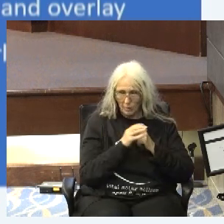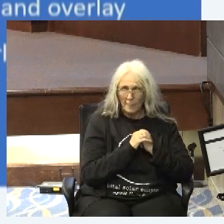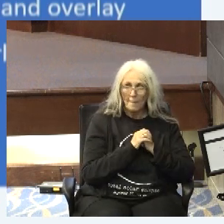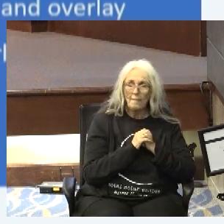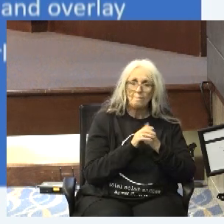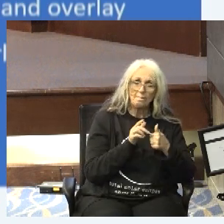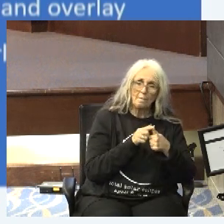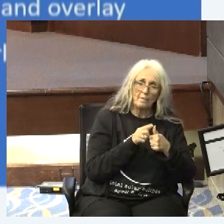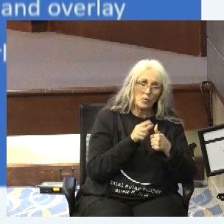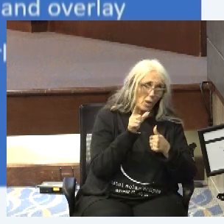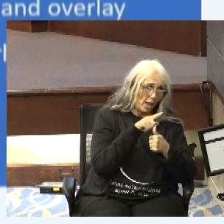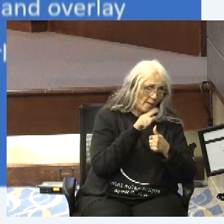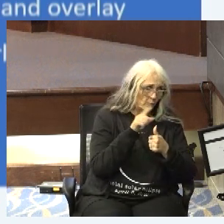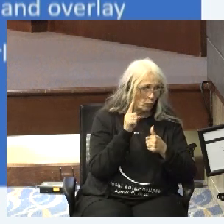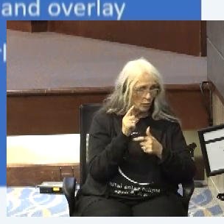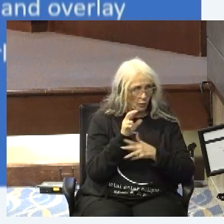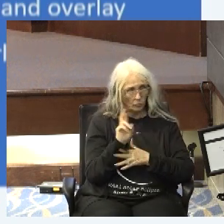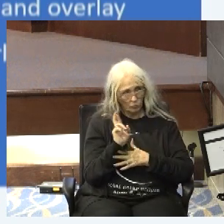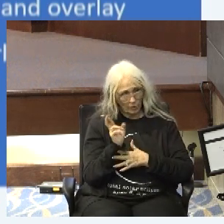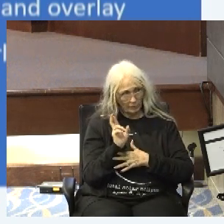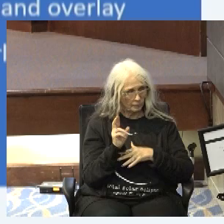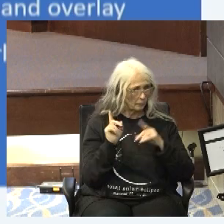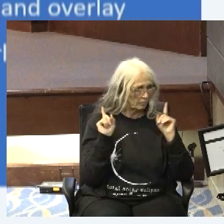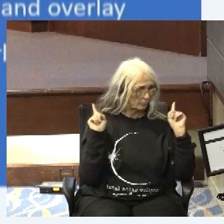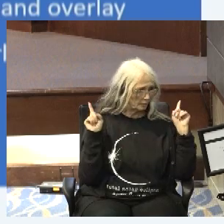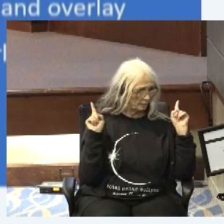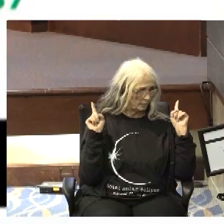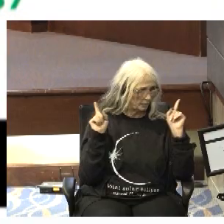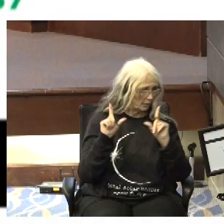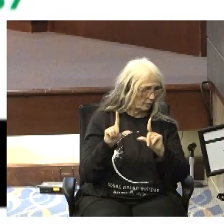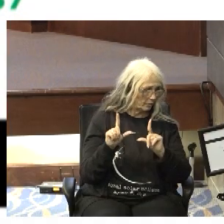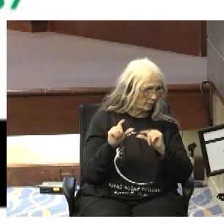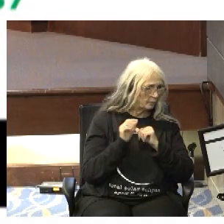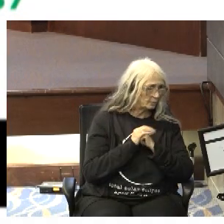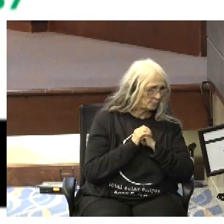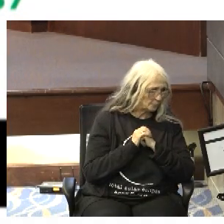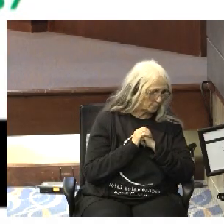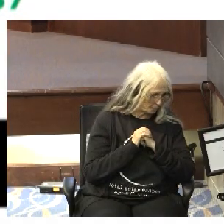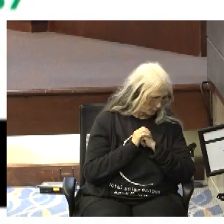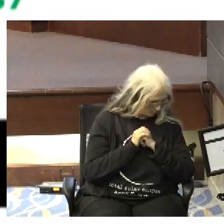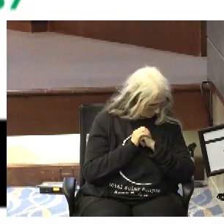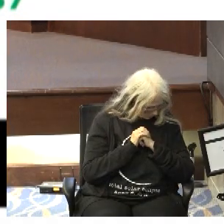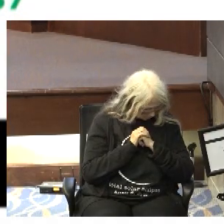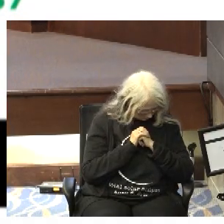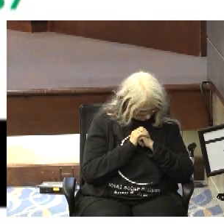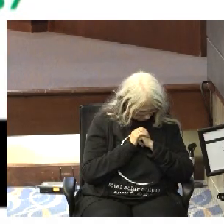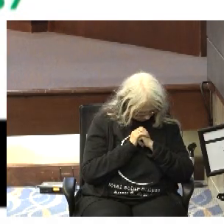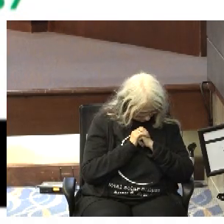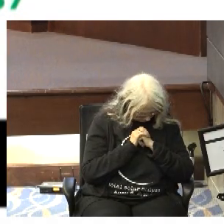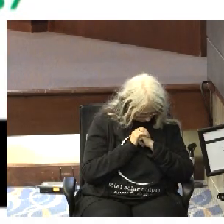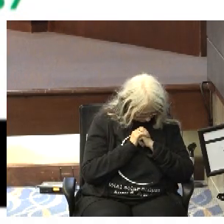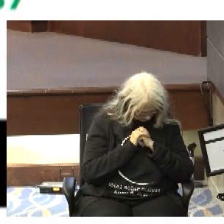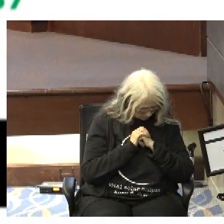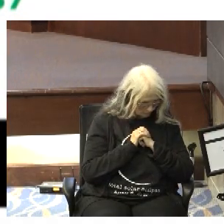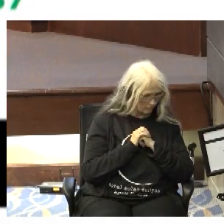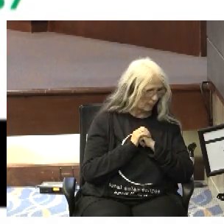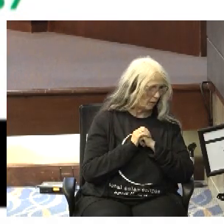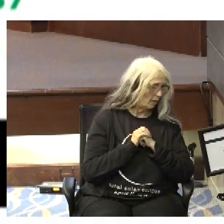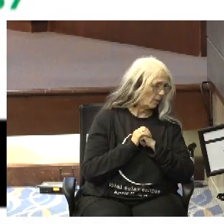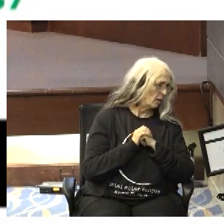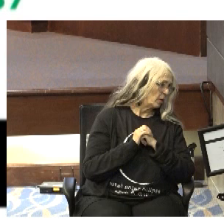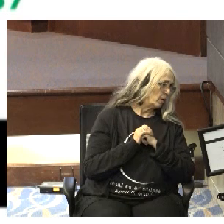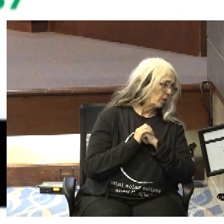I'm going to do one on the left and one on the right. Here it is, hopefully. There it is, okay. So